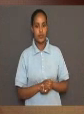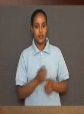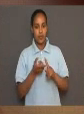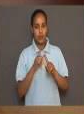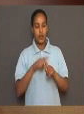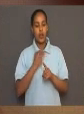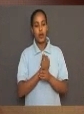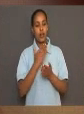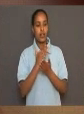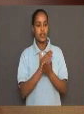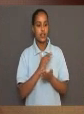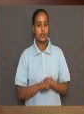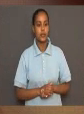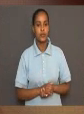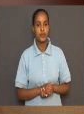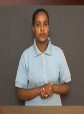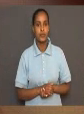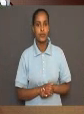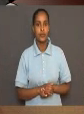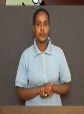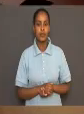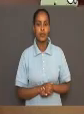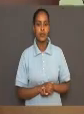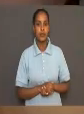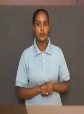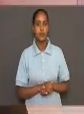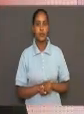Let's get back to our lesson.